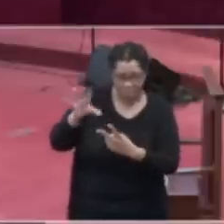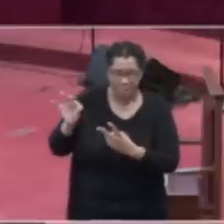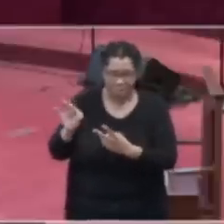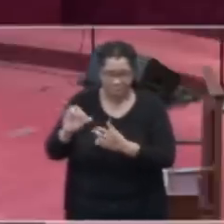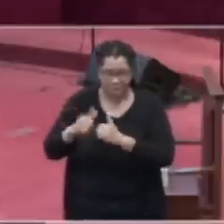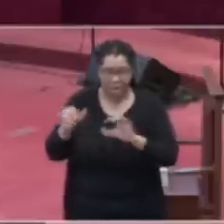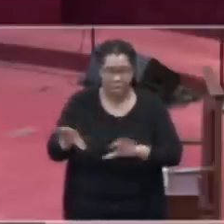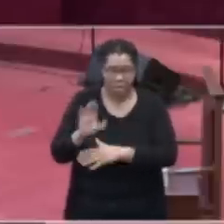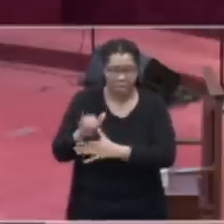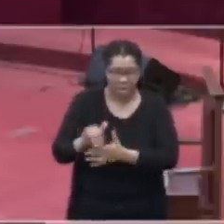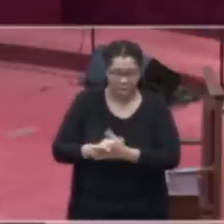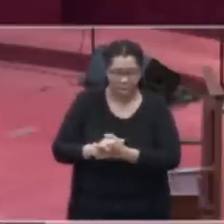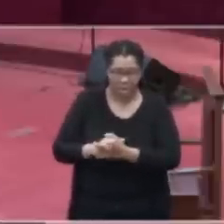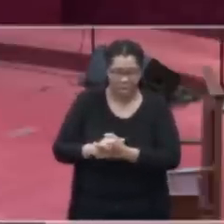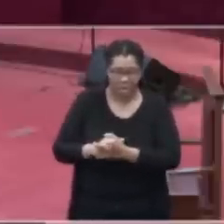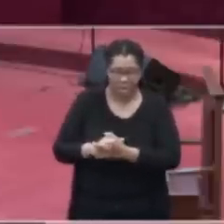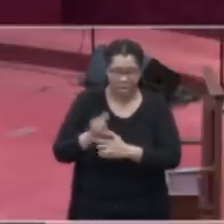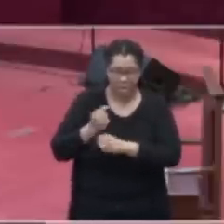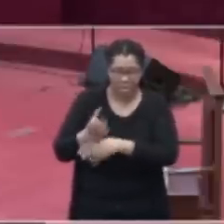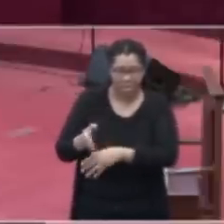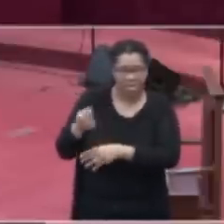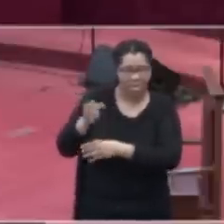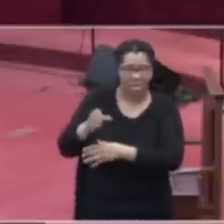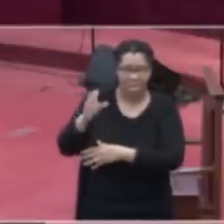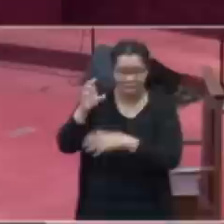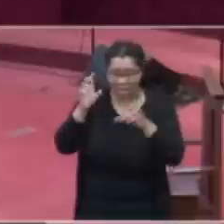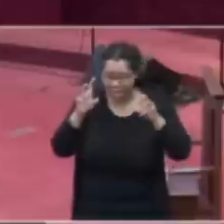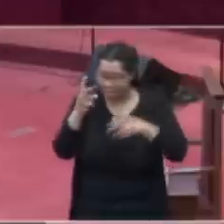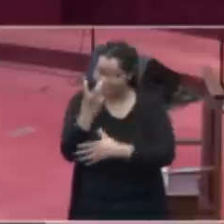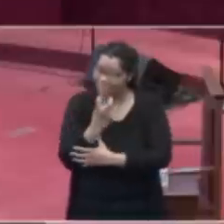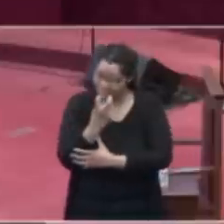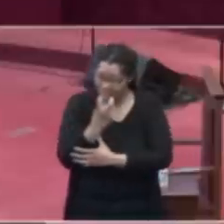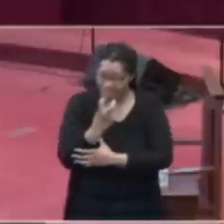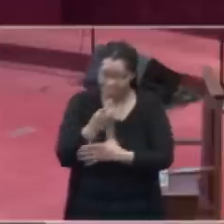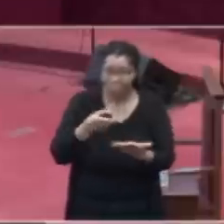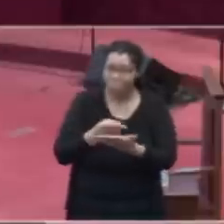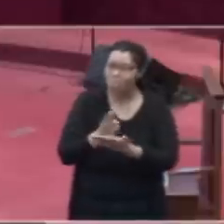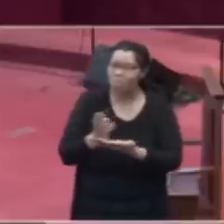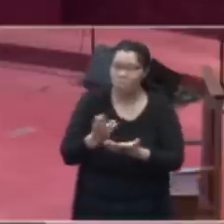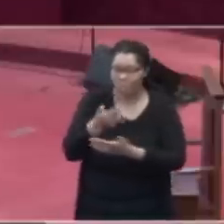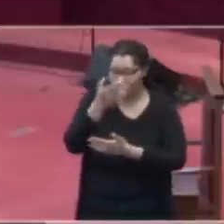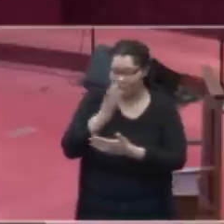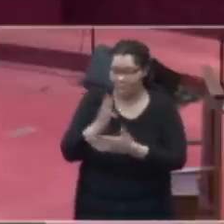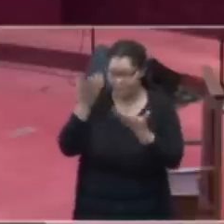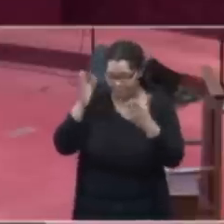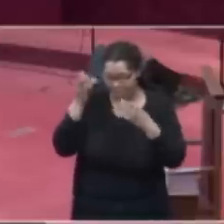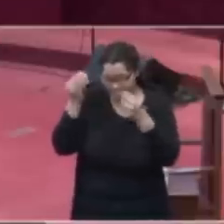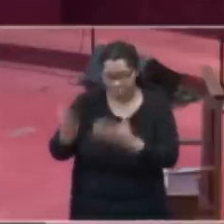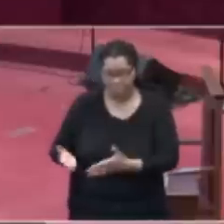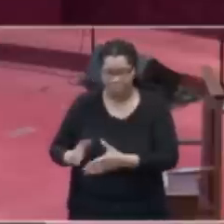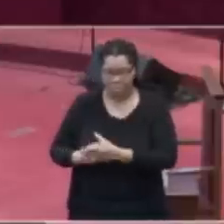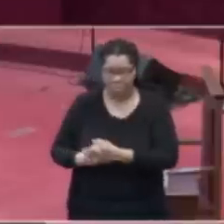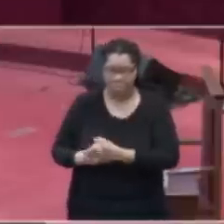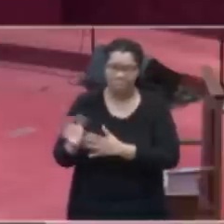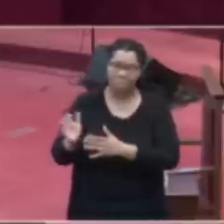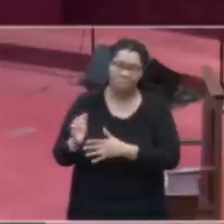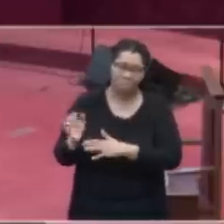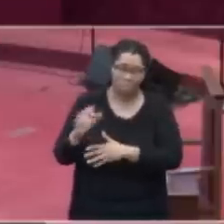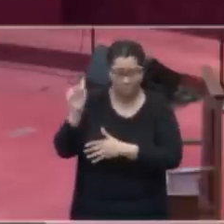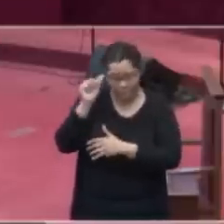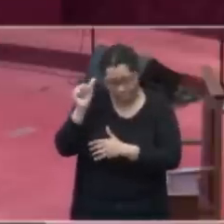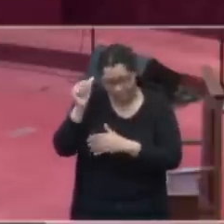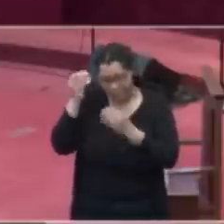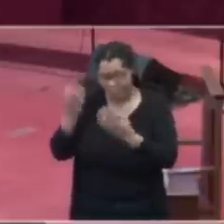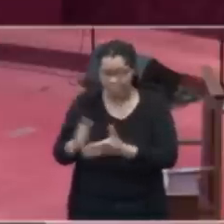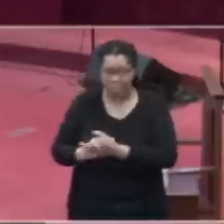does he corrupt her choices? By making her doubt the truth of what has been proclaimed to her. And then